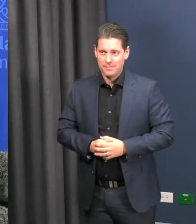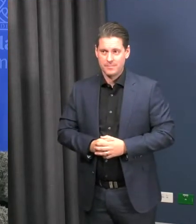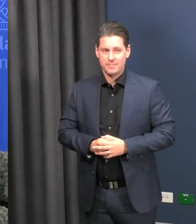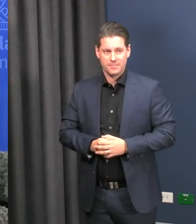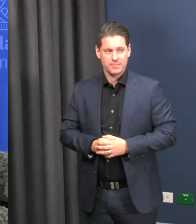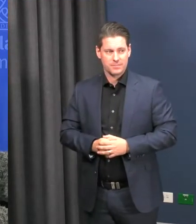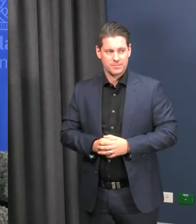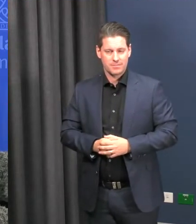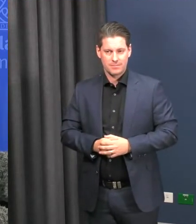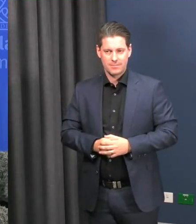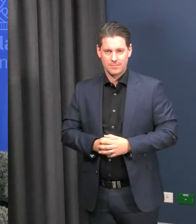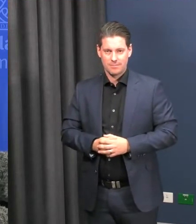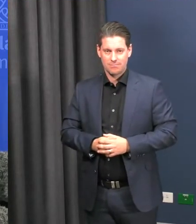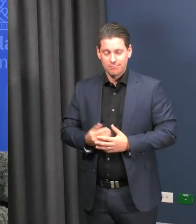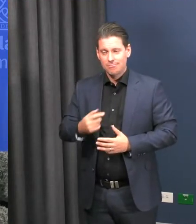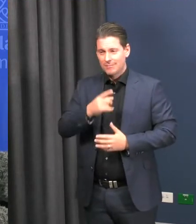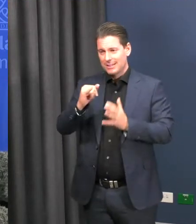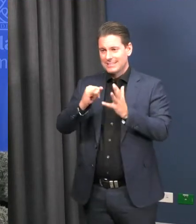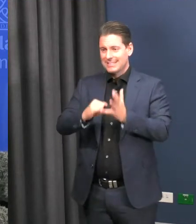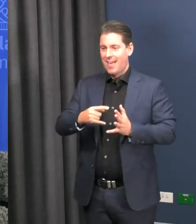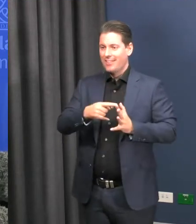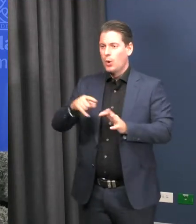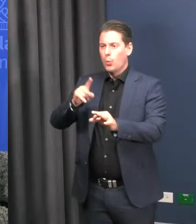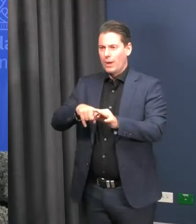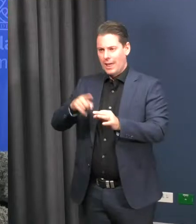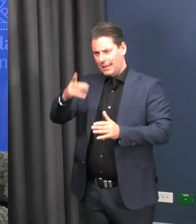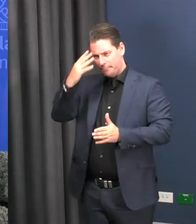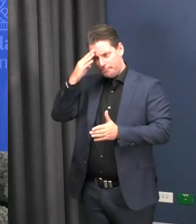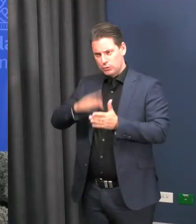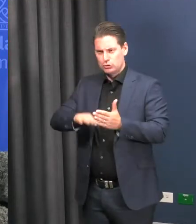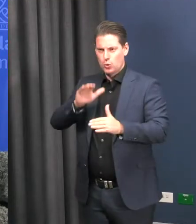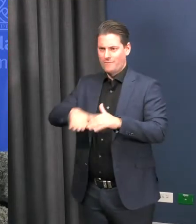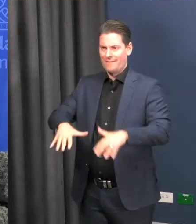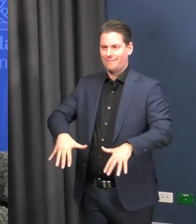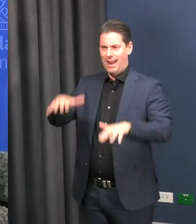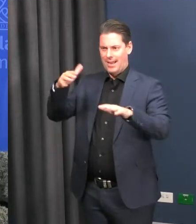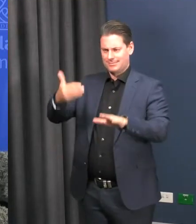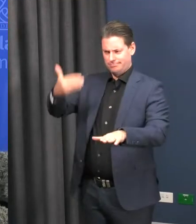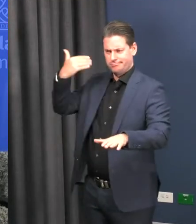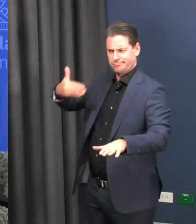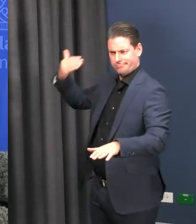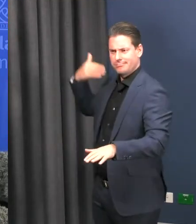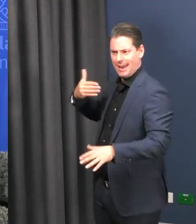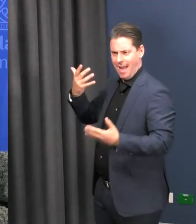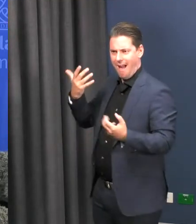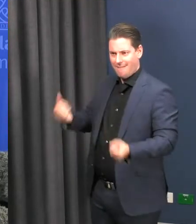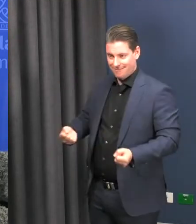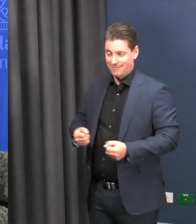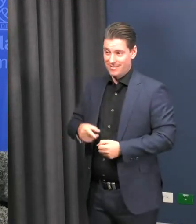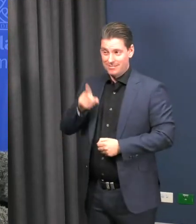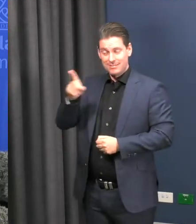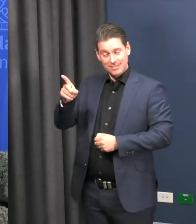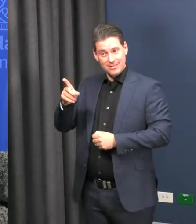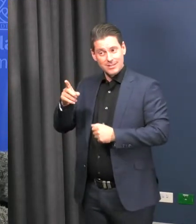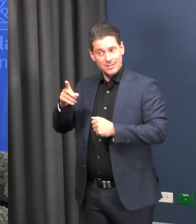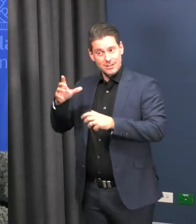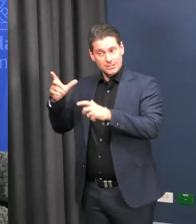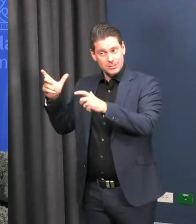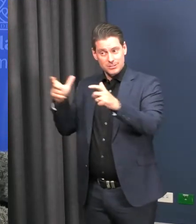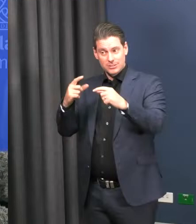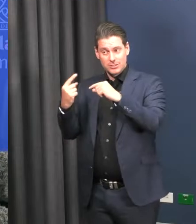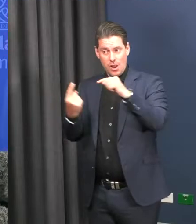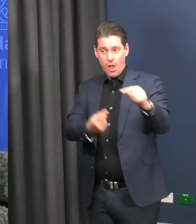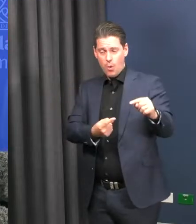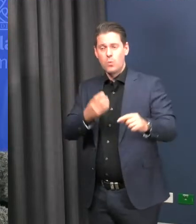I have seen how well South East Queenslanders have responded to flooding in the past. This system will certainly challenge large